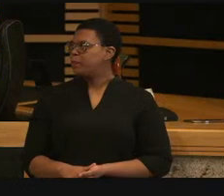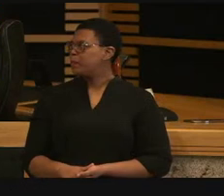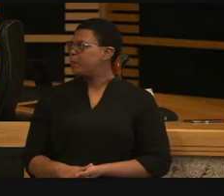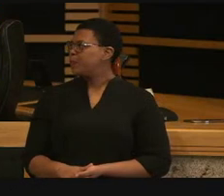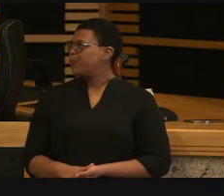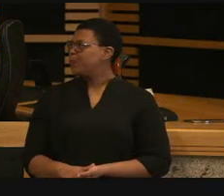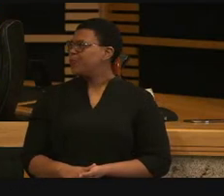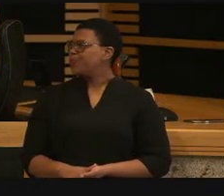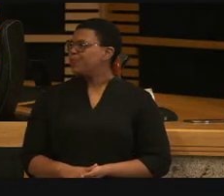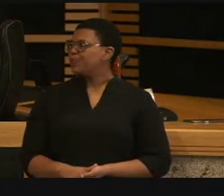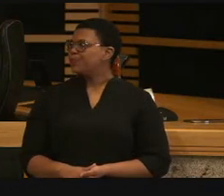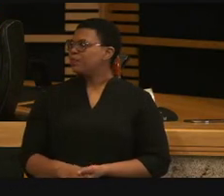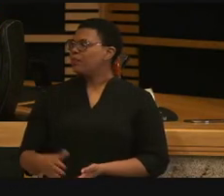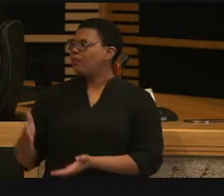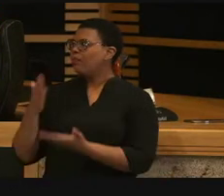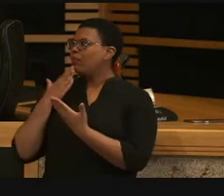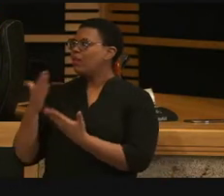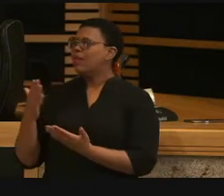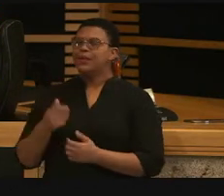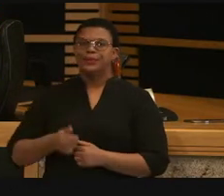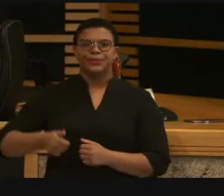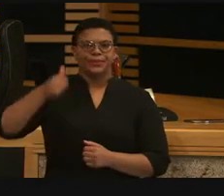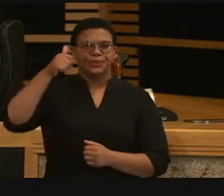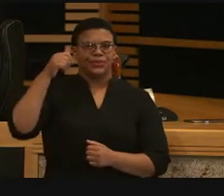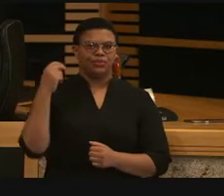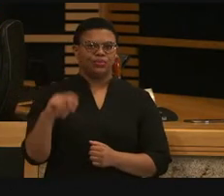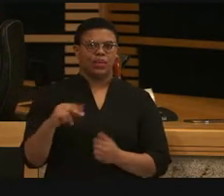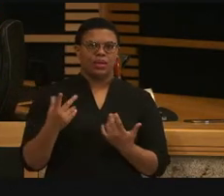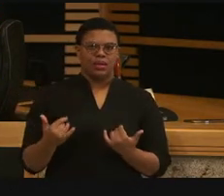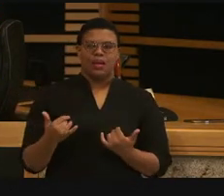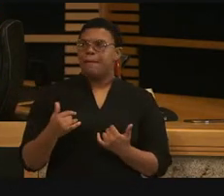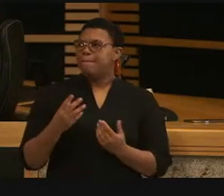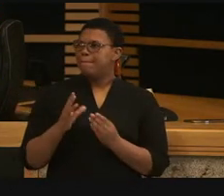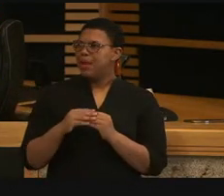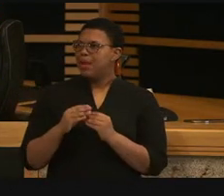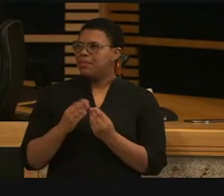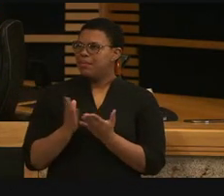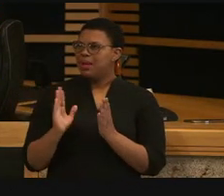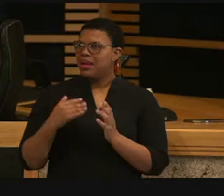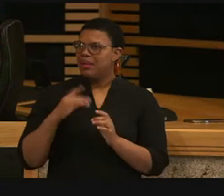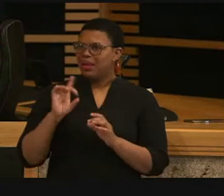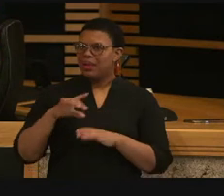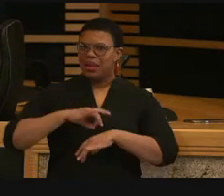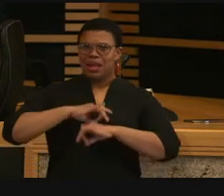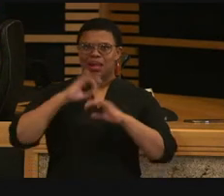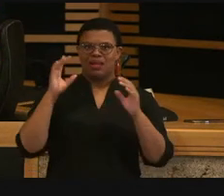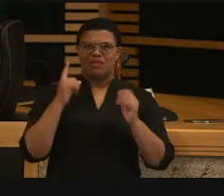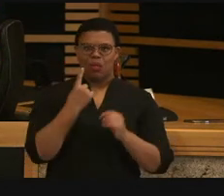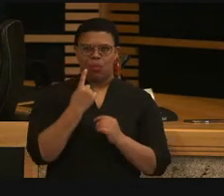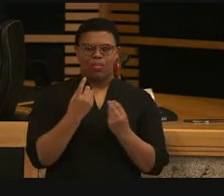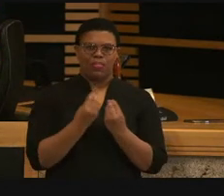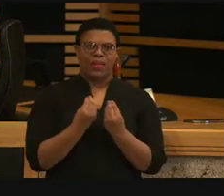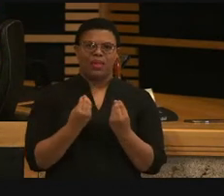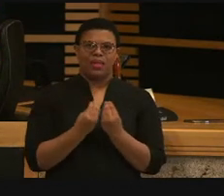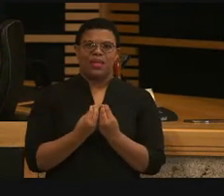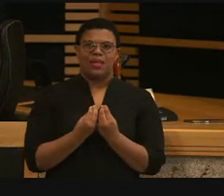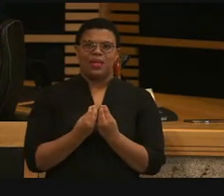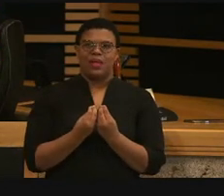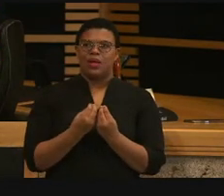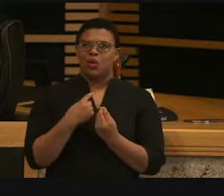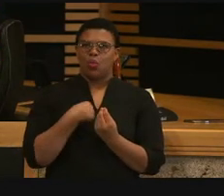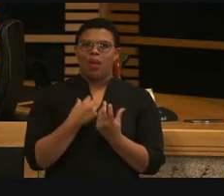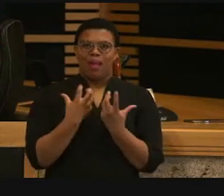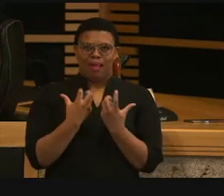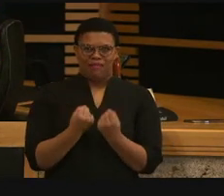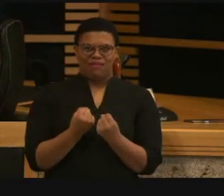Thank you very much, Honourable Chief Whip. Honourable members, let me just clarify one thing. We do have